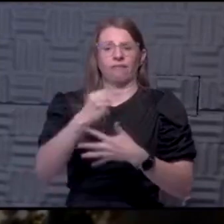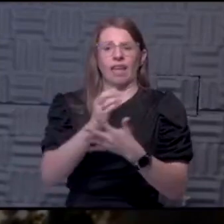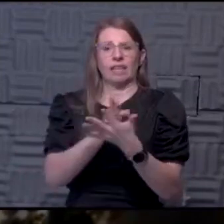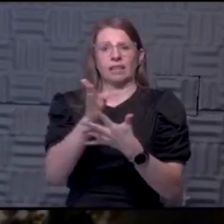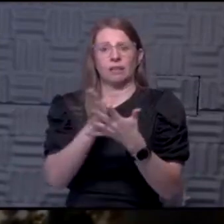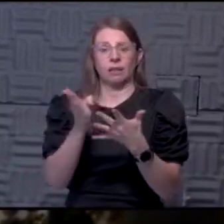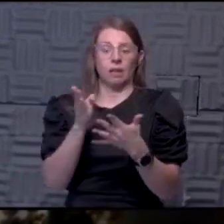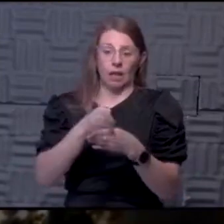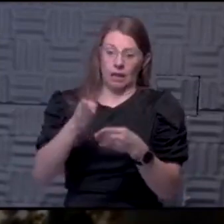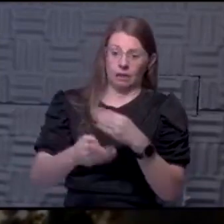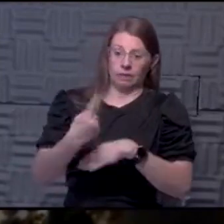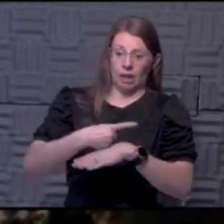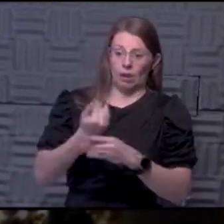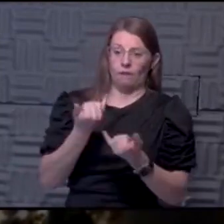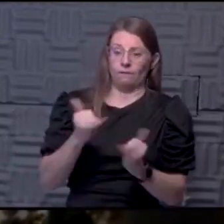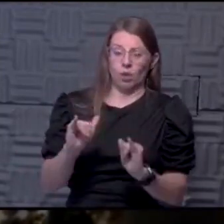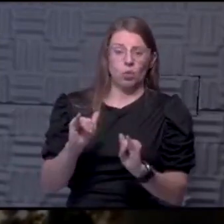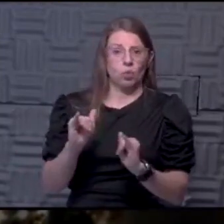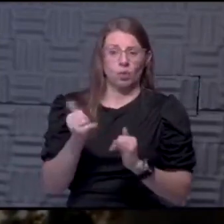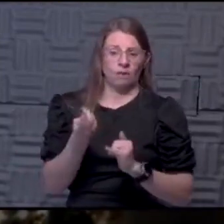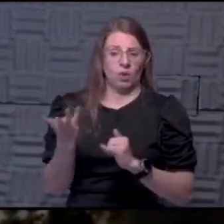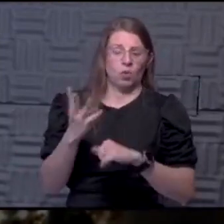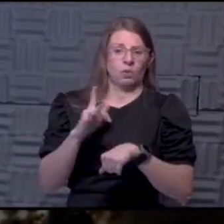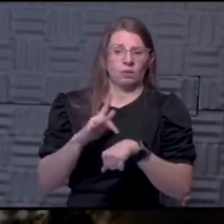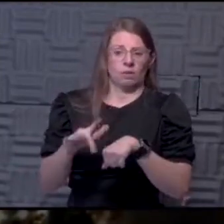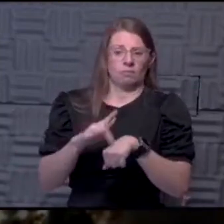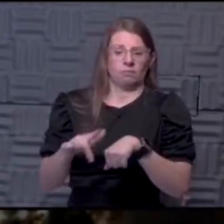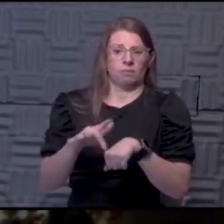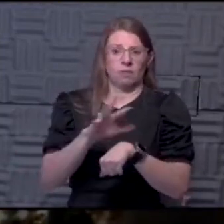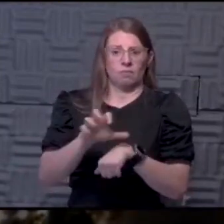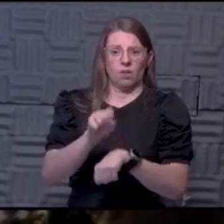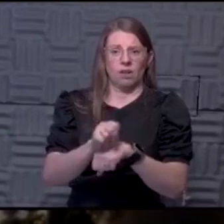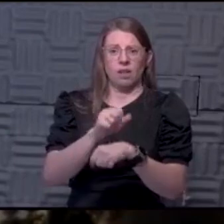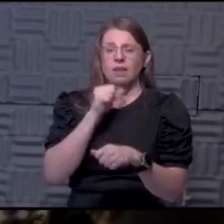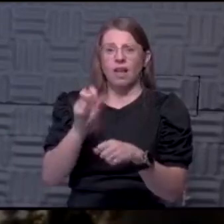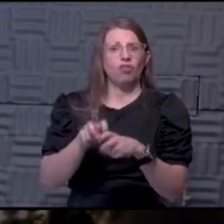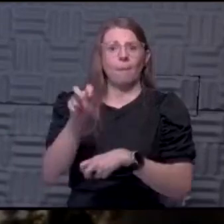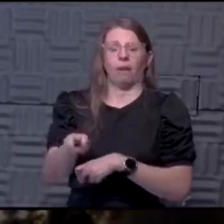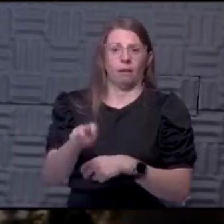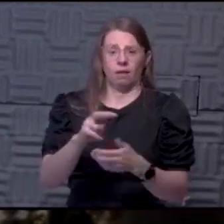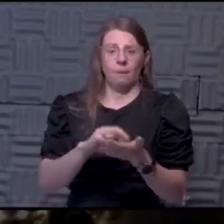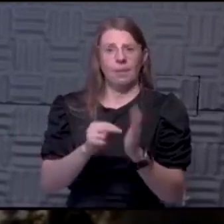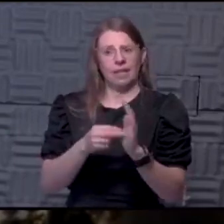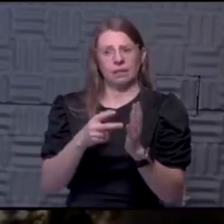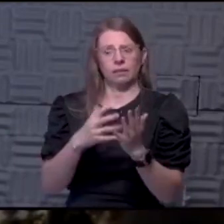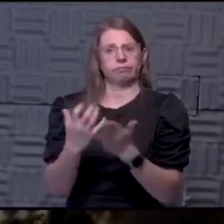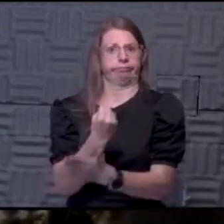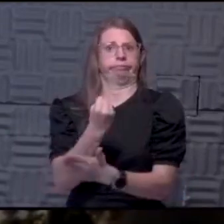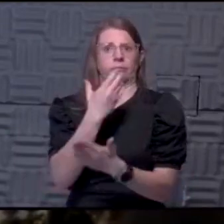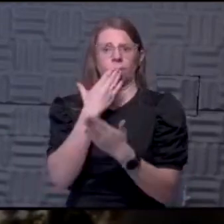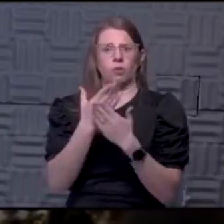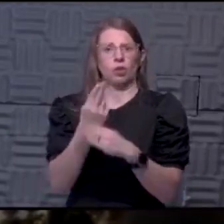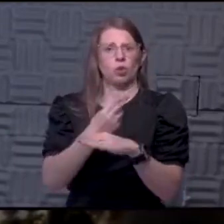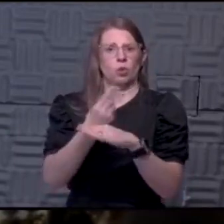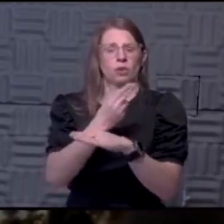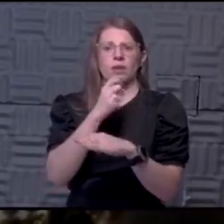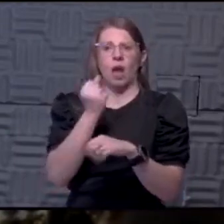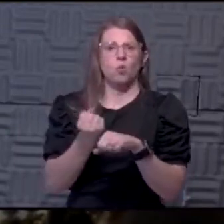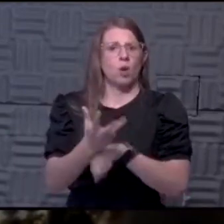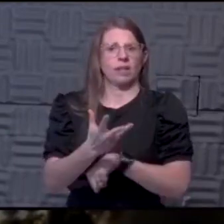of the day, there were a few open appointments left. They said, "Come on in, let's get you vaccinated." That's not jumping the line. That's making good use and not wasting